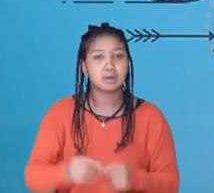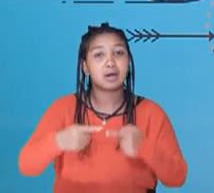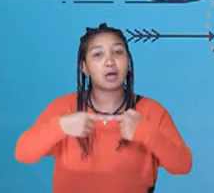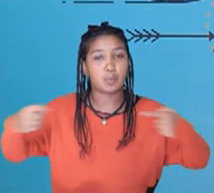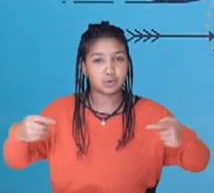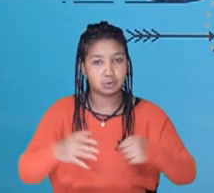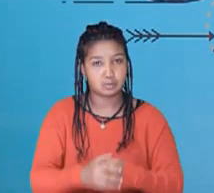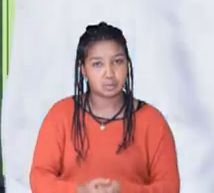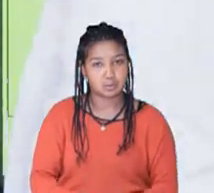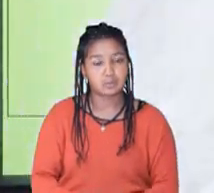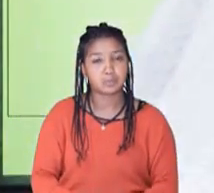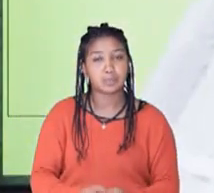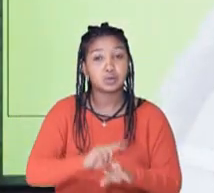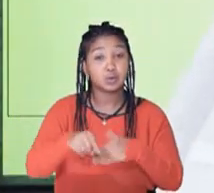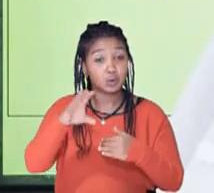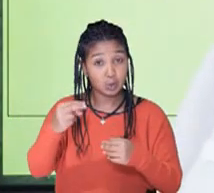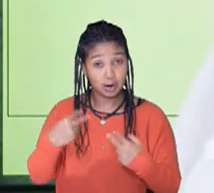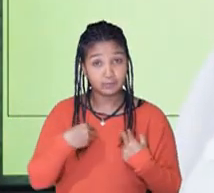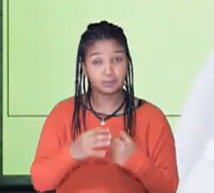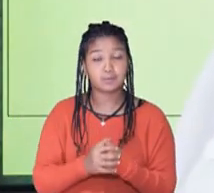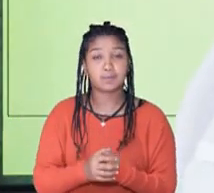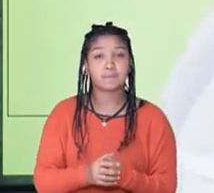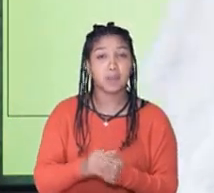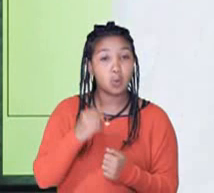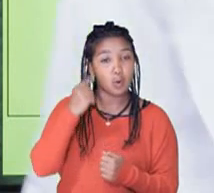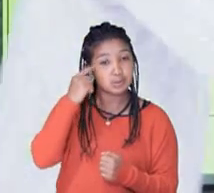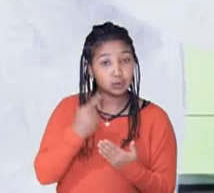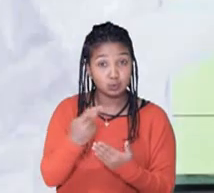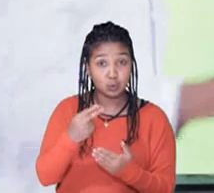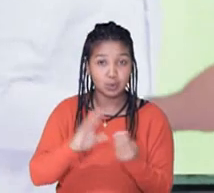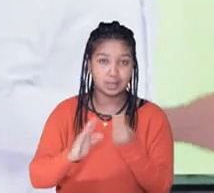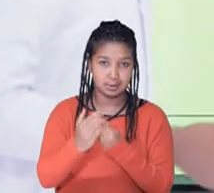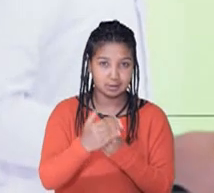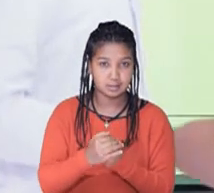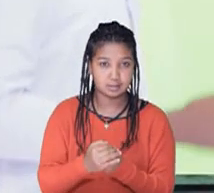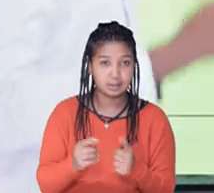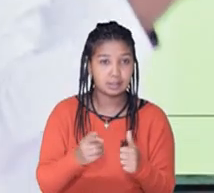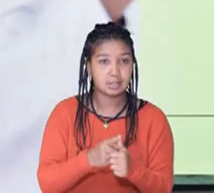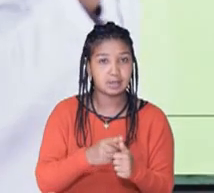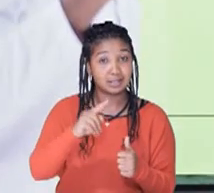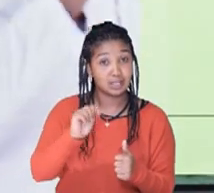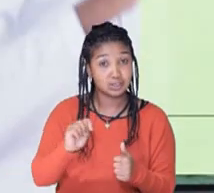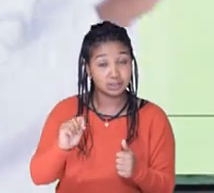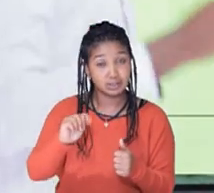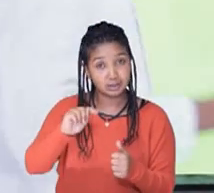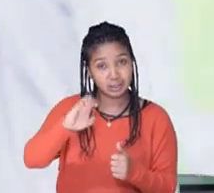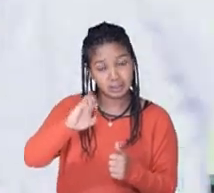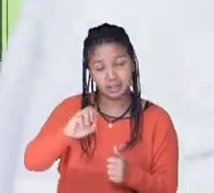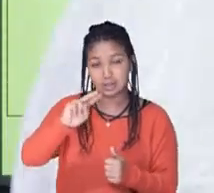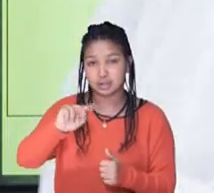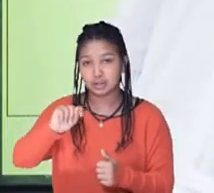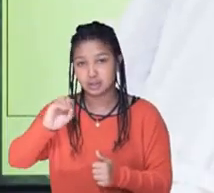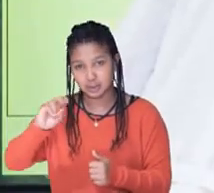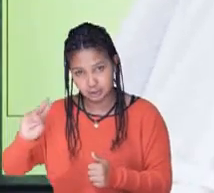oppositely. So we should have to consider these two cases. The tension has two cases.